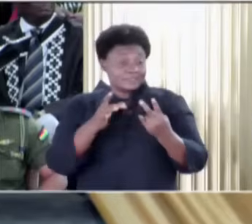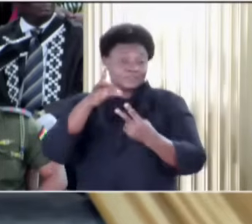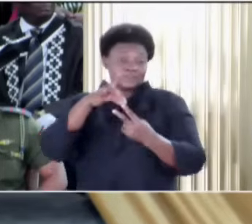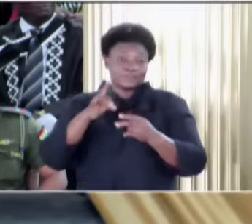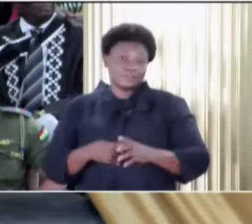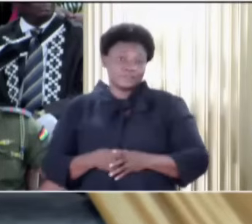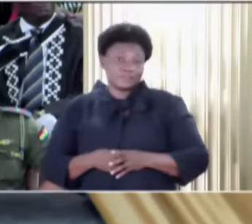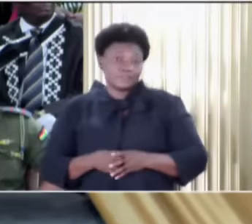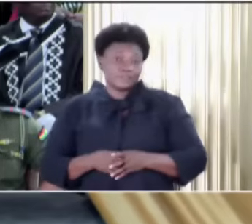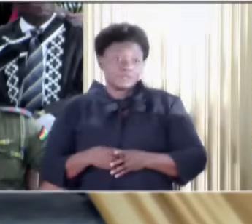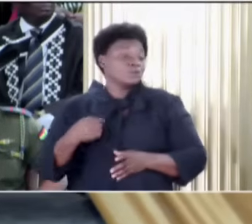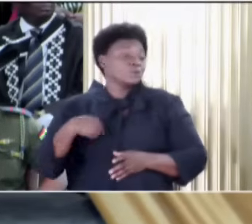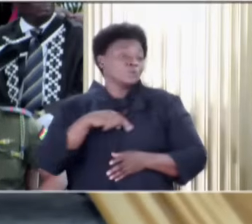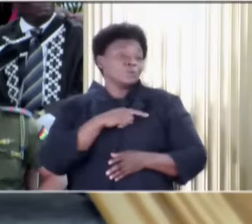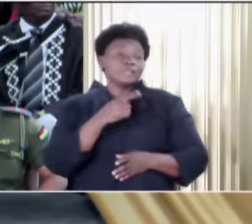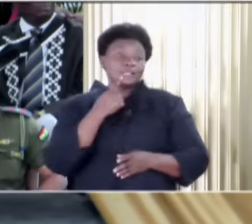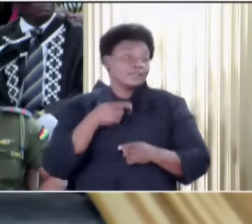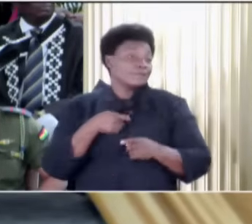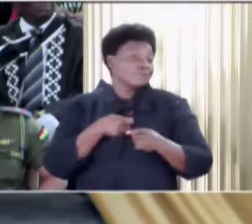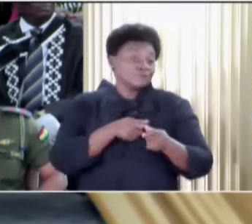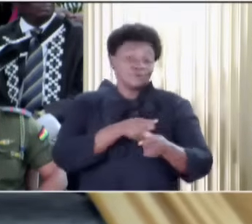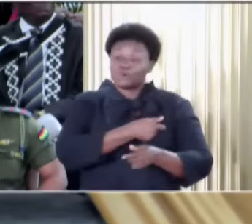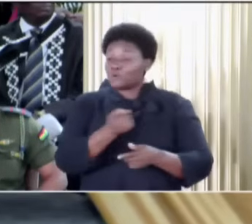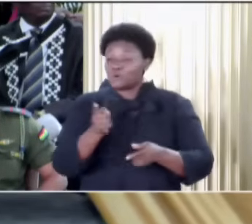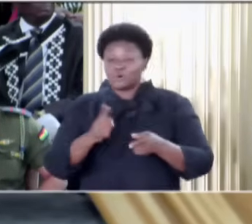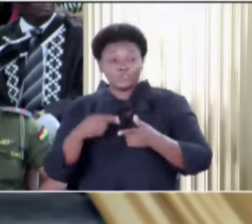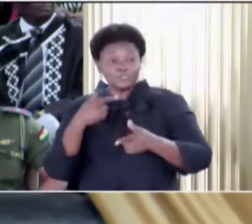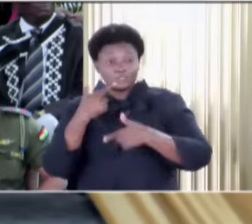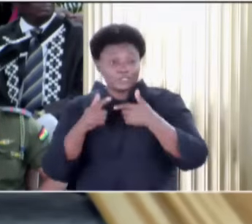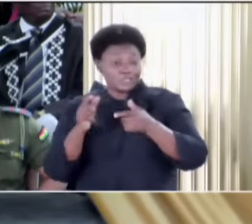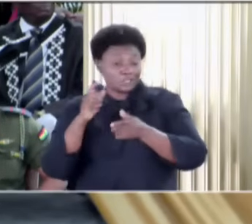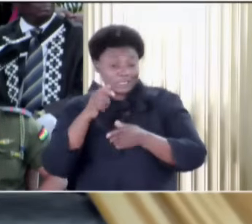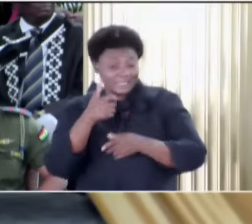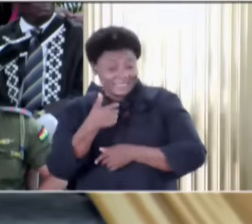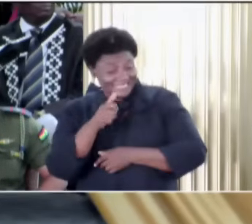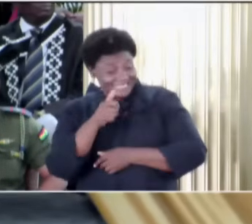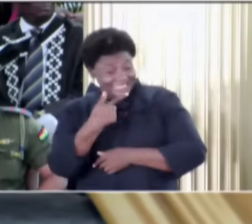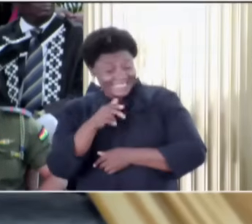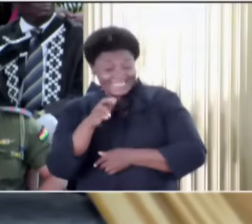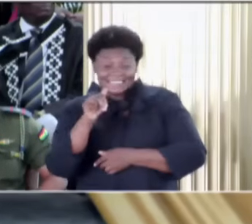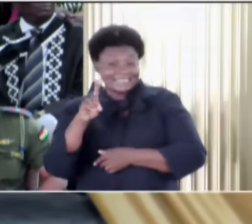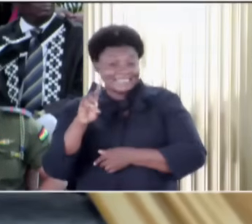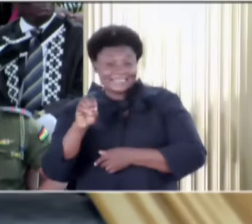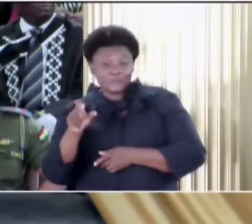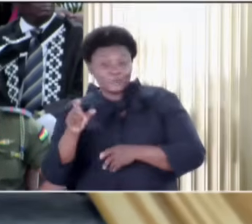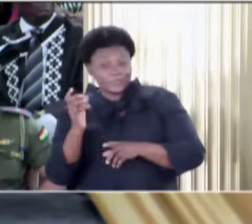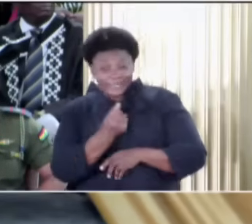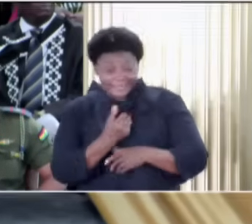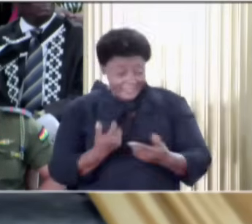We can feel bad all day about the grades we couldn't get, the first class we didn't get, or even the dresses we couldn't